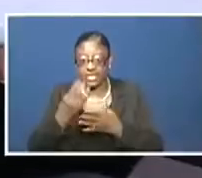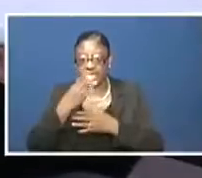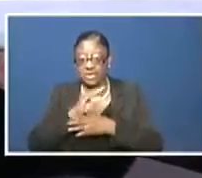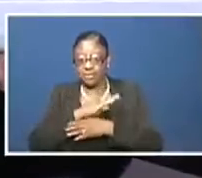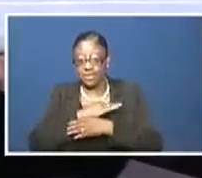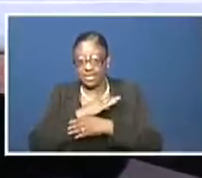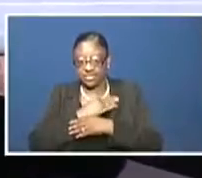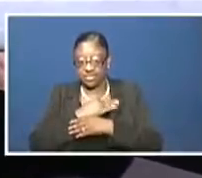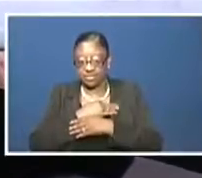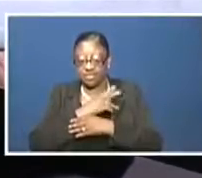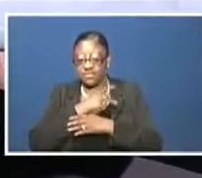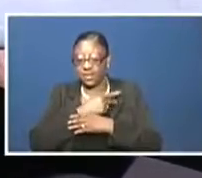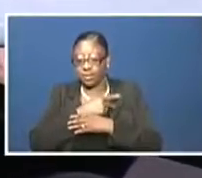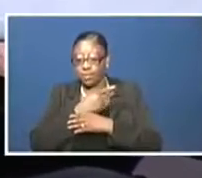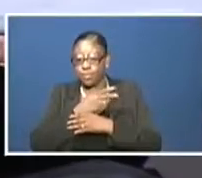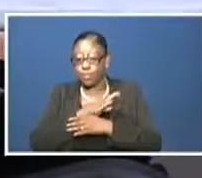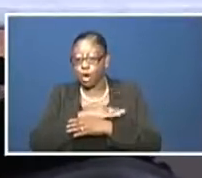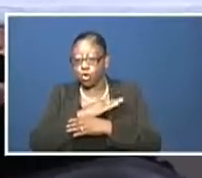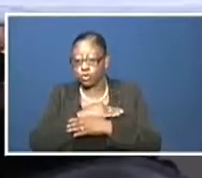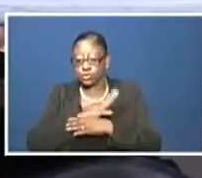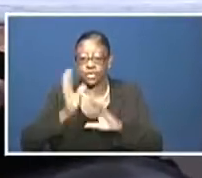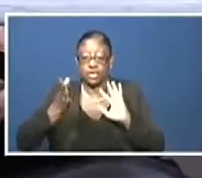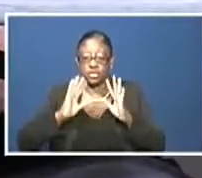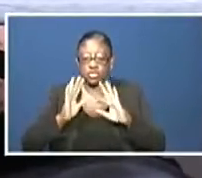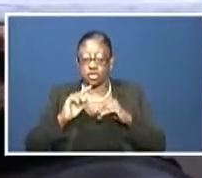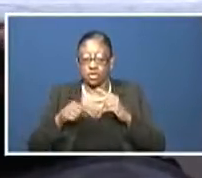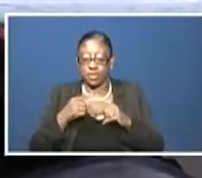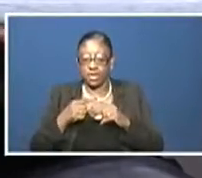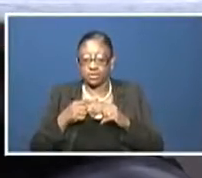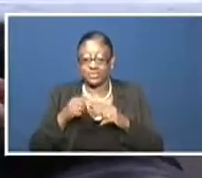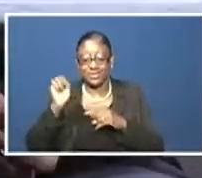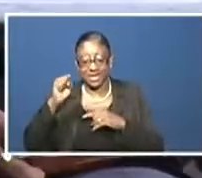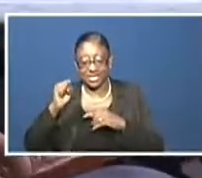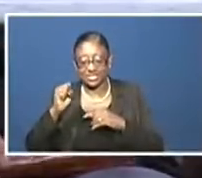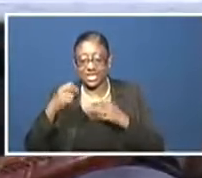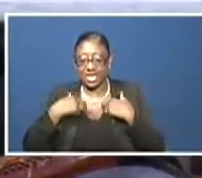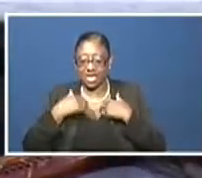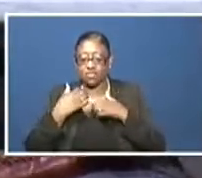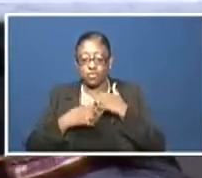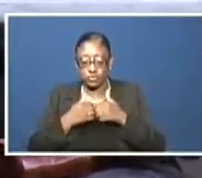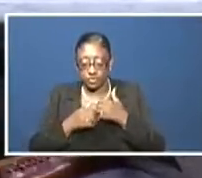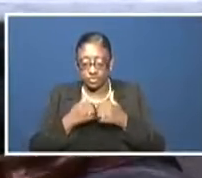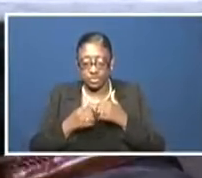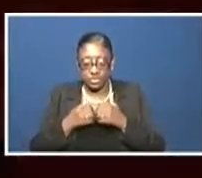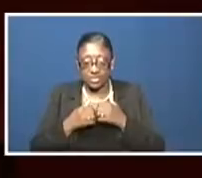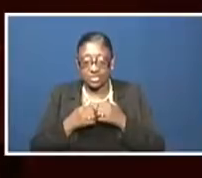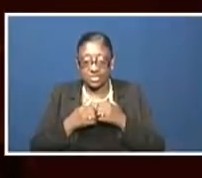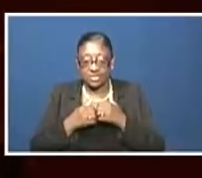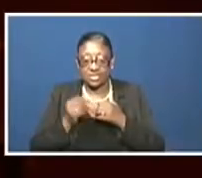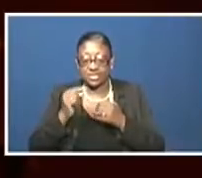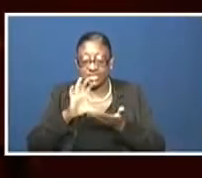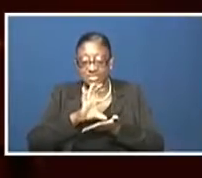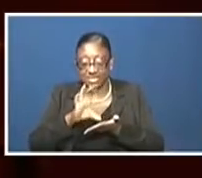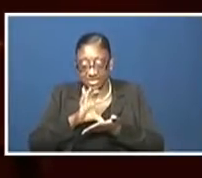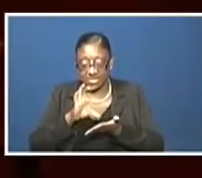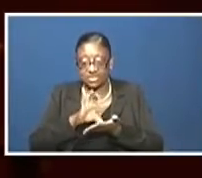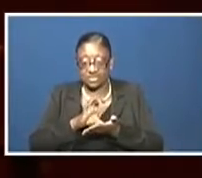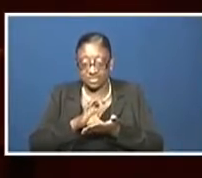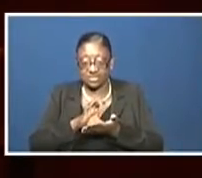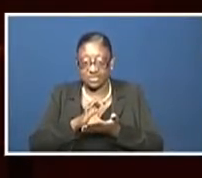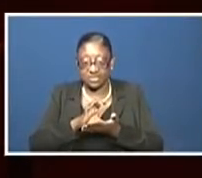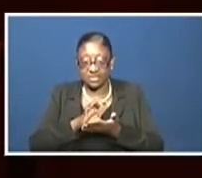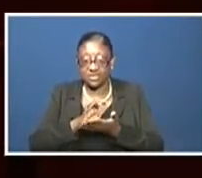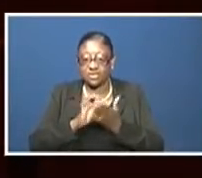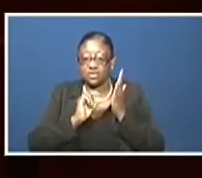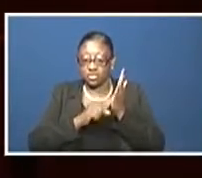artistic director Philip Burrows says despite the challenges, the shows and plays the center produces will go